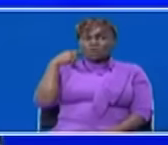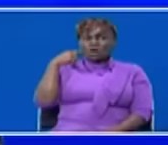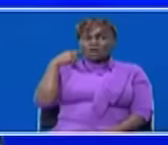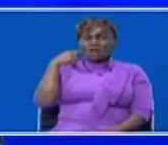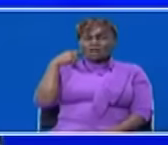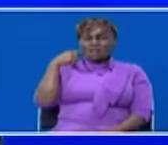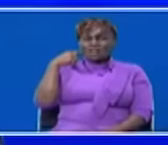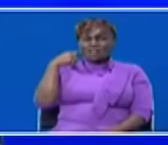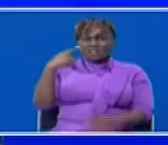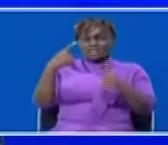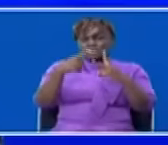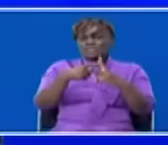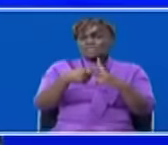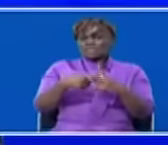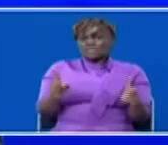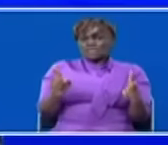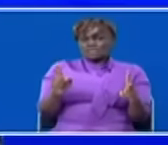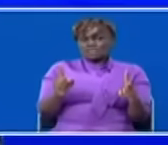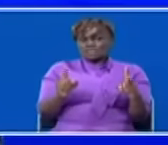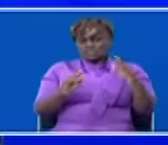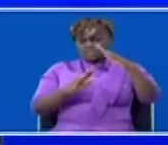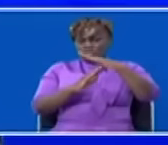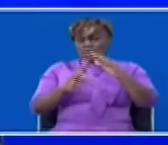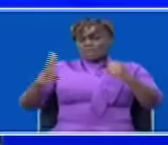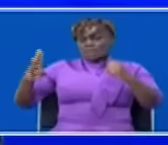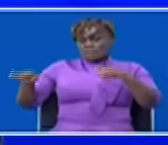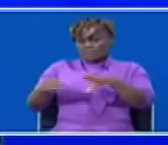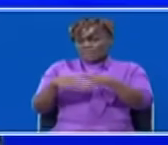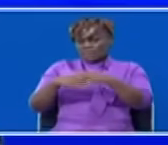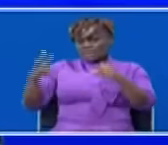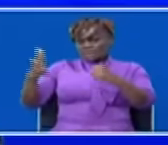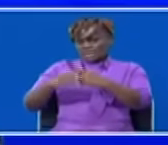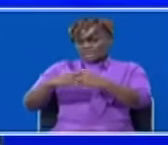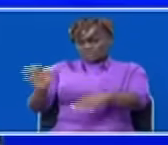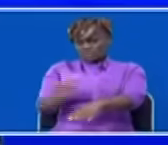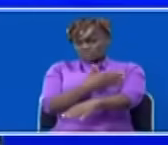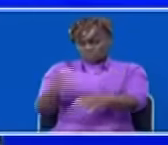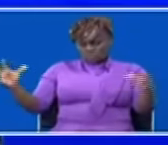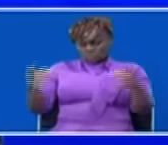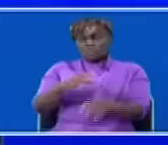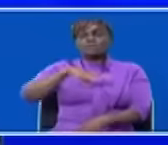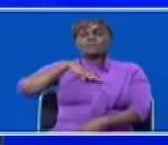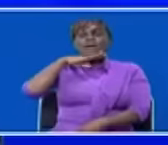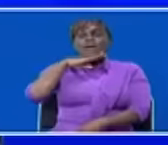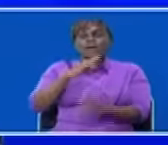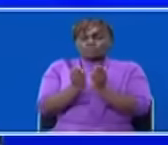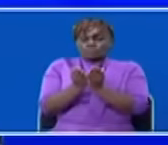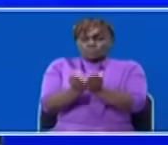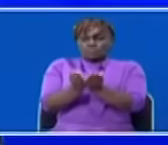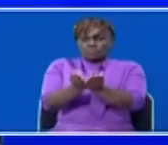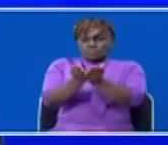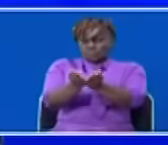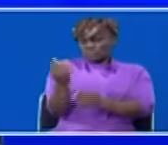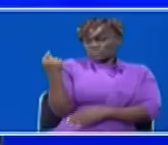Awiti. Let's start off with the search for at least 9 members of a local music band who perished in the Lake Victoria boat